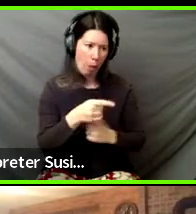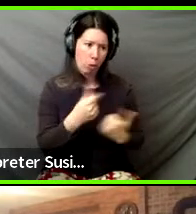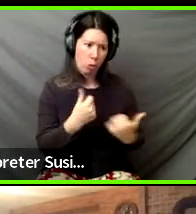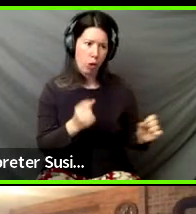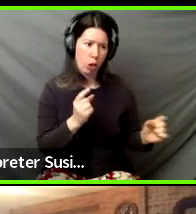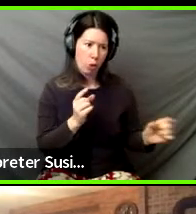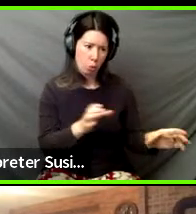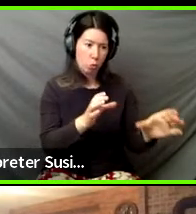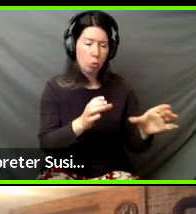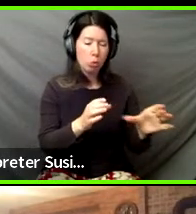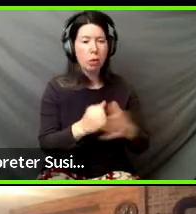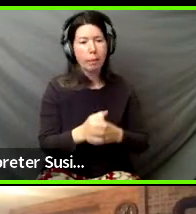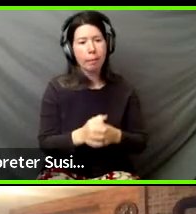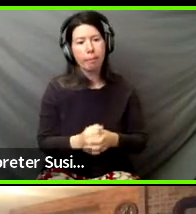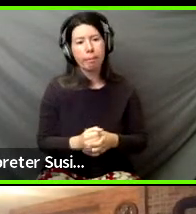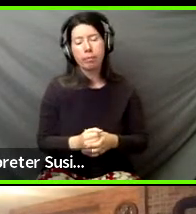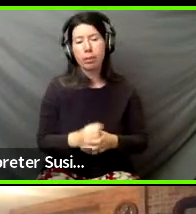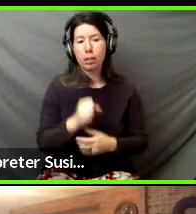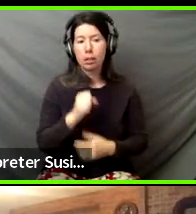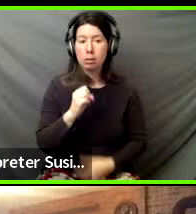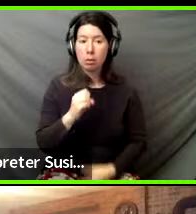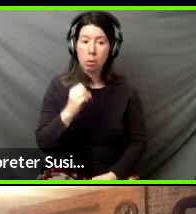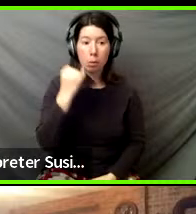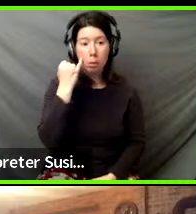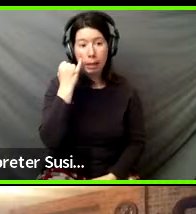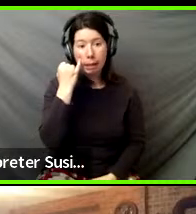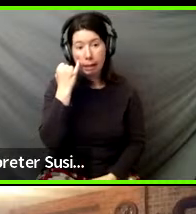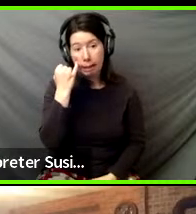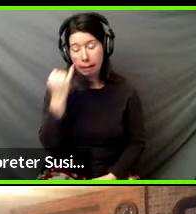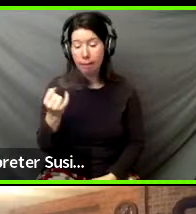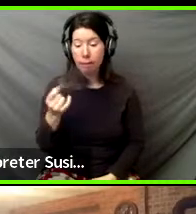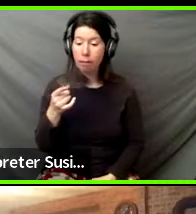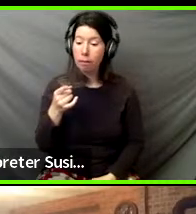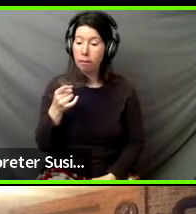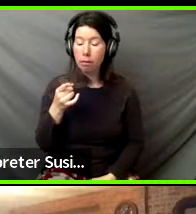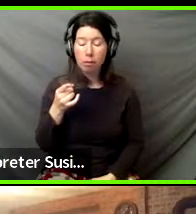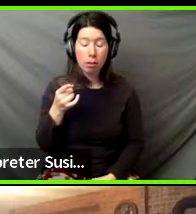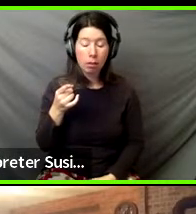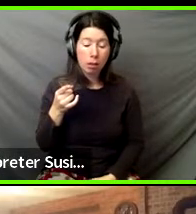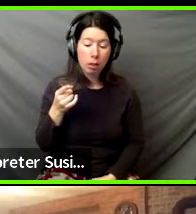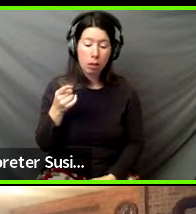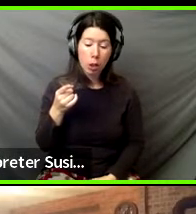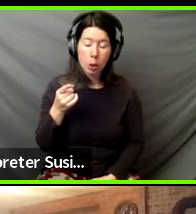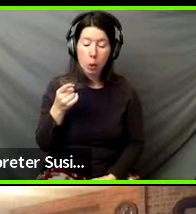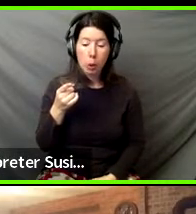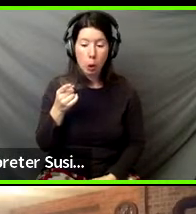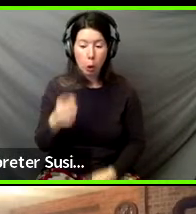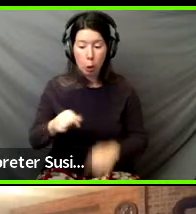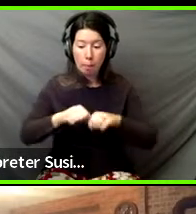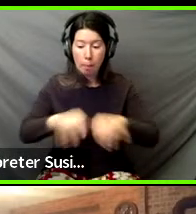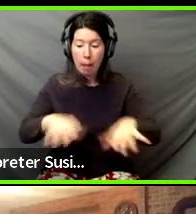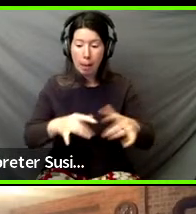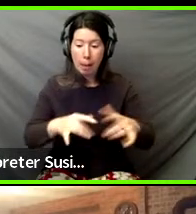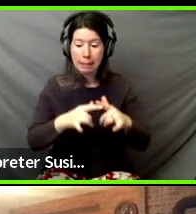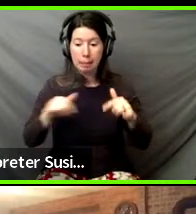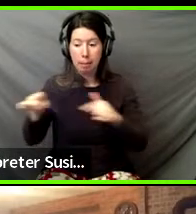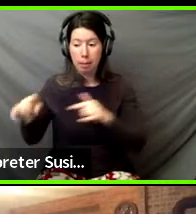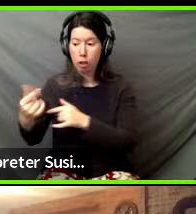hit, when Greg and others are talking to the politicians in the areas, ask